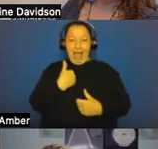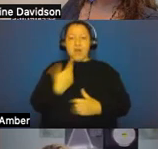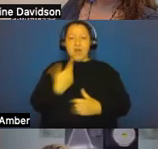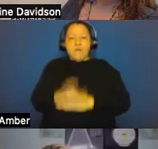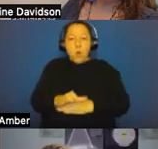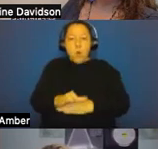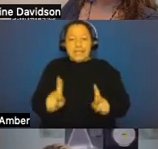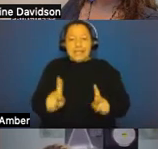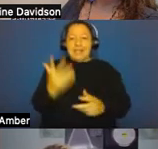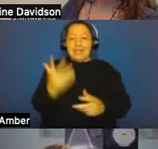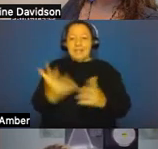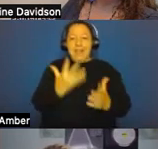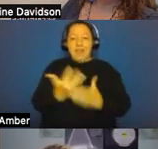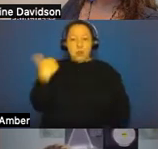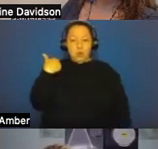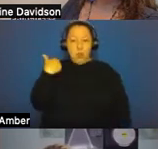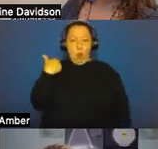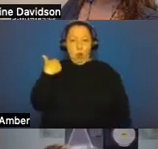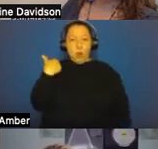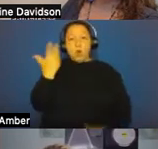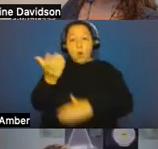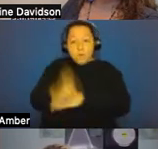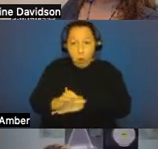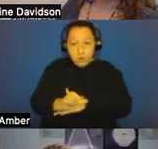ago. Forceful,